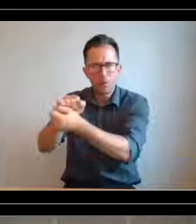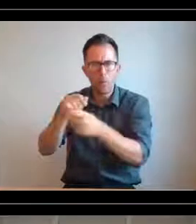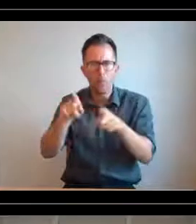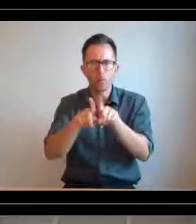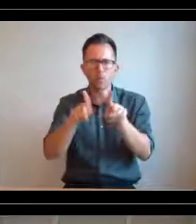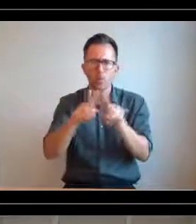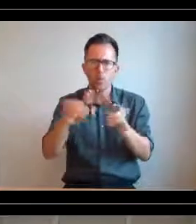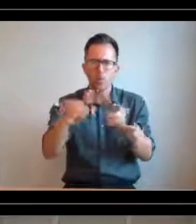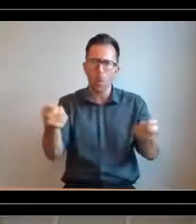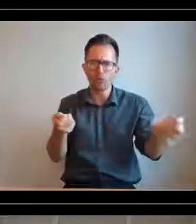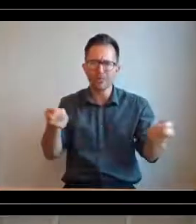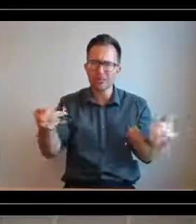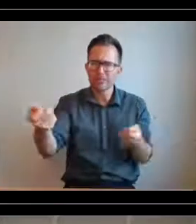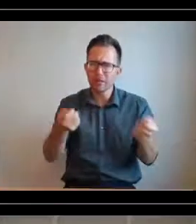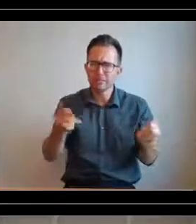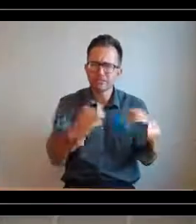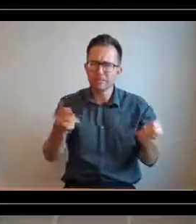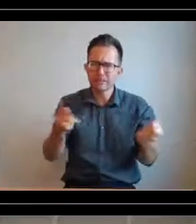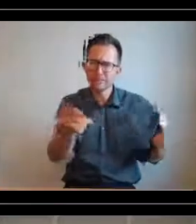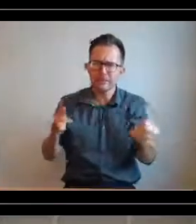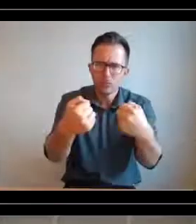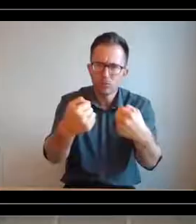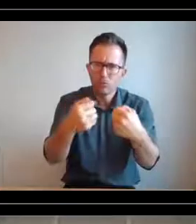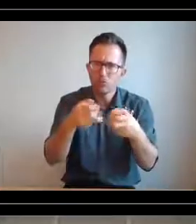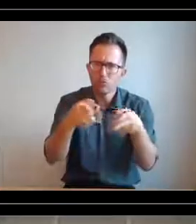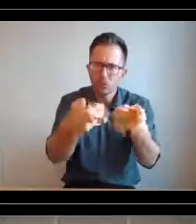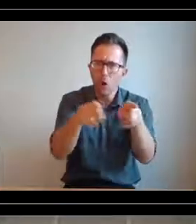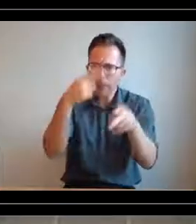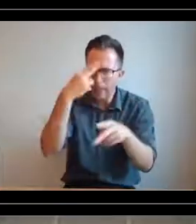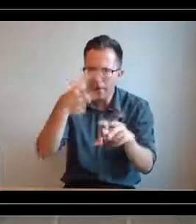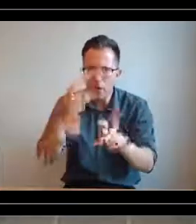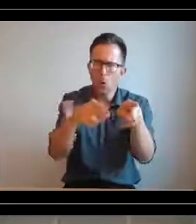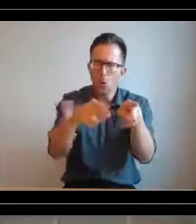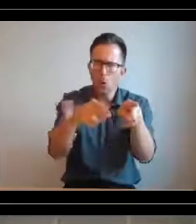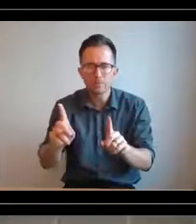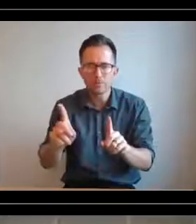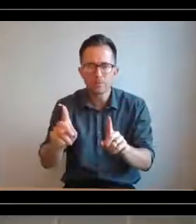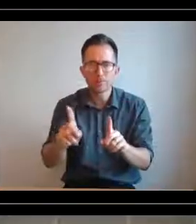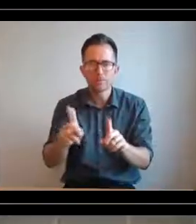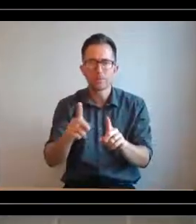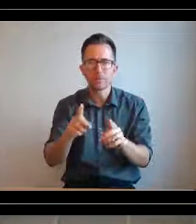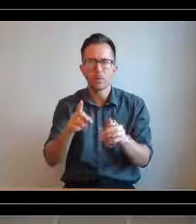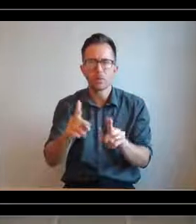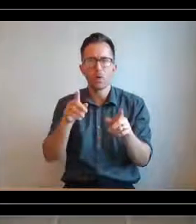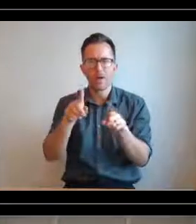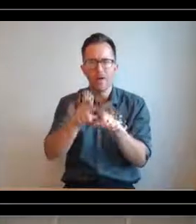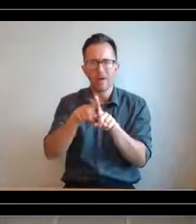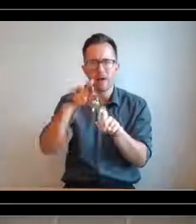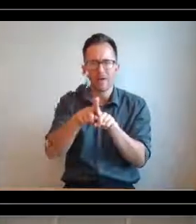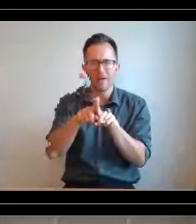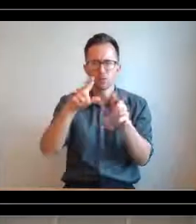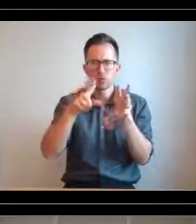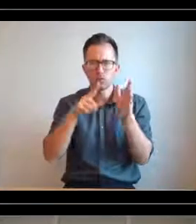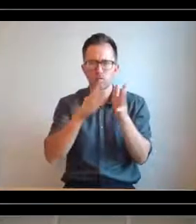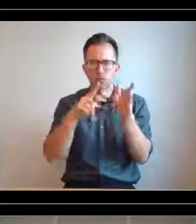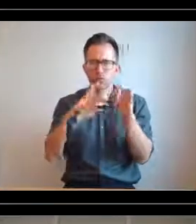around? There's also a supplementary question to that asking, why is there a chalk storage area proposed?